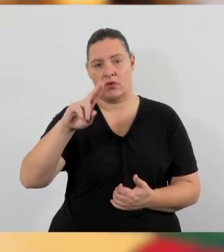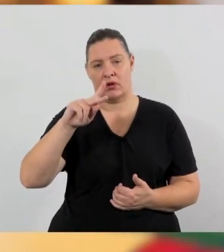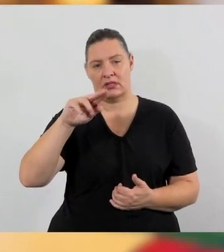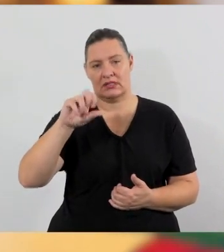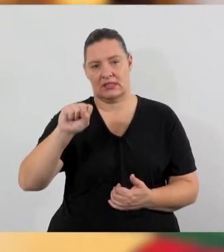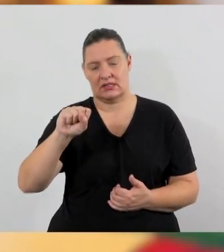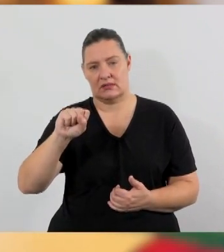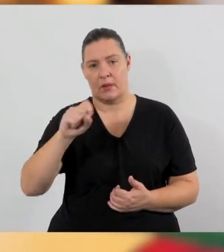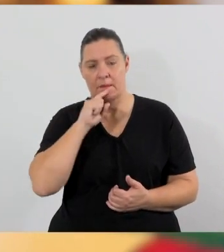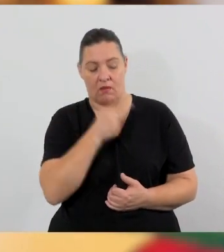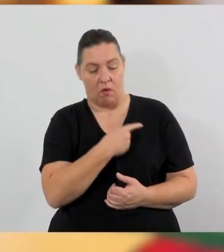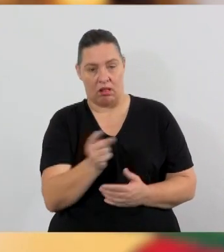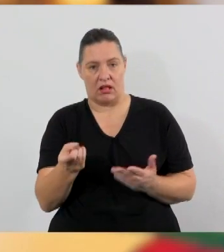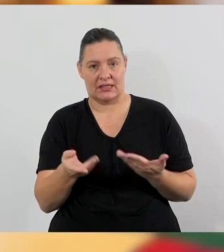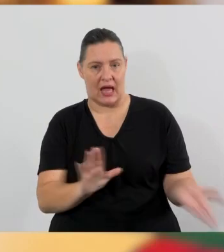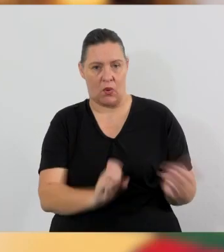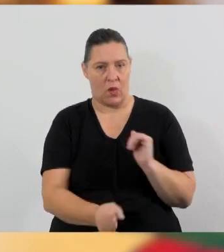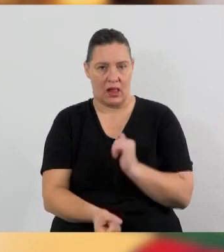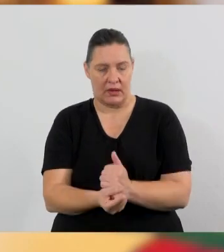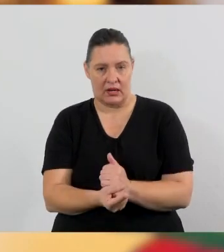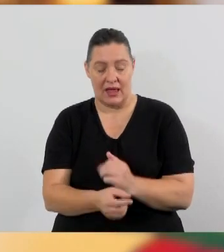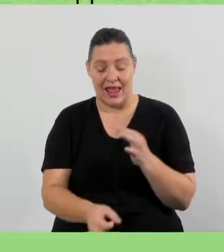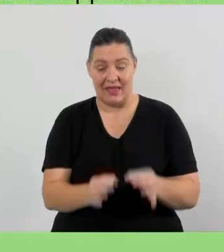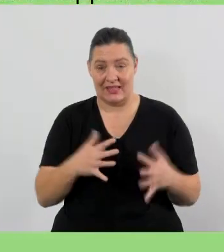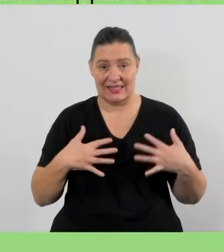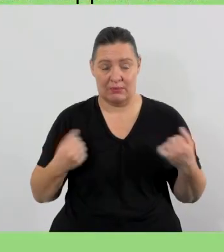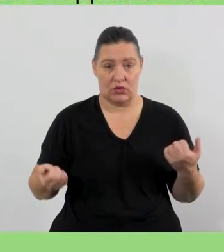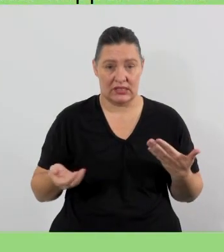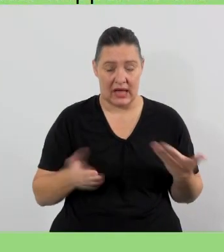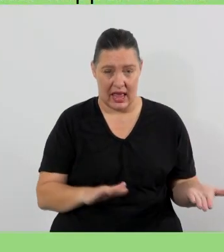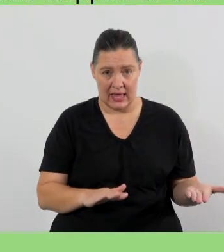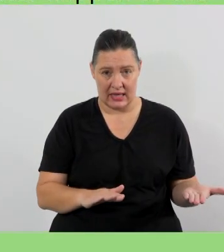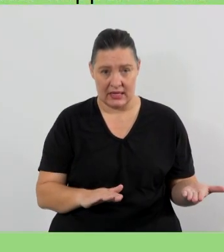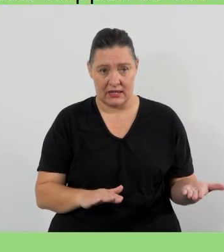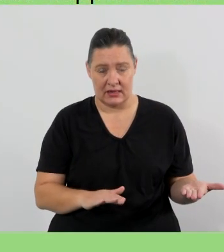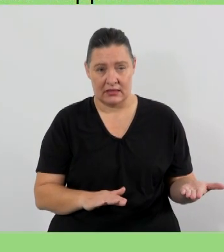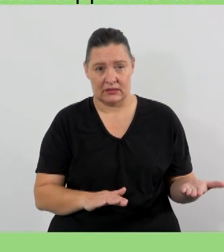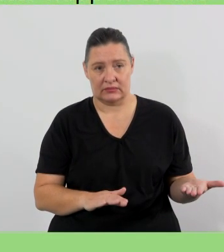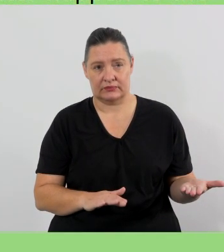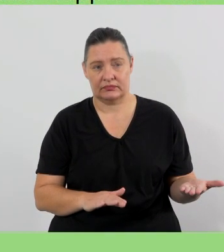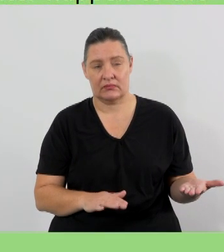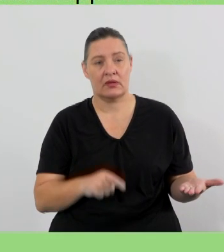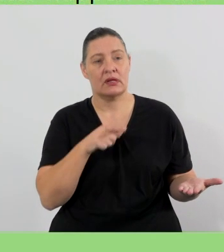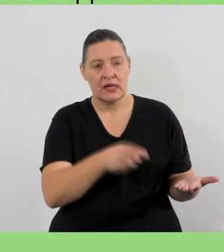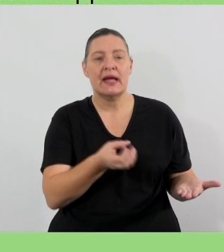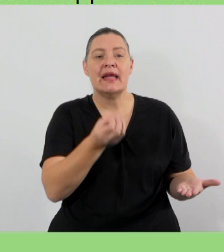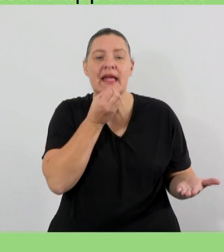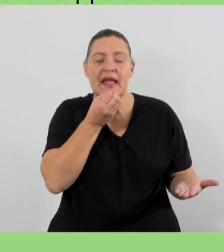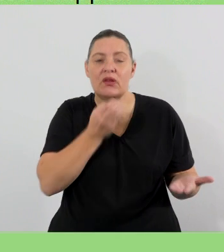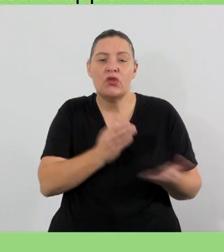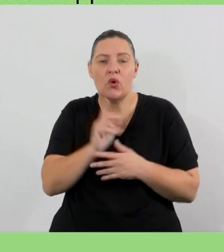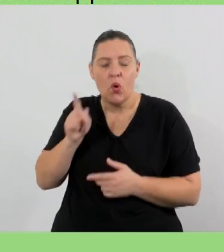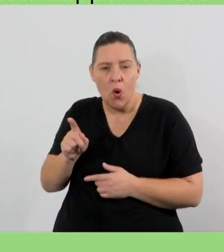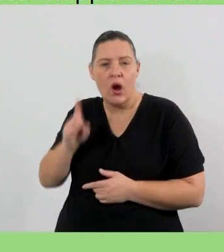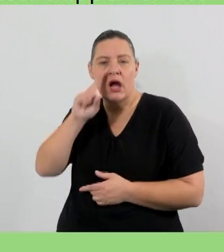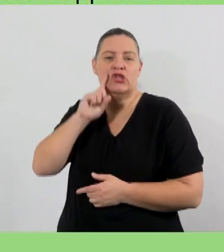all to die? So if zebras die, we know that these zebras are eaten by